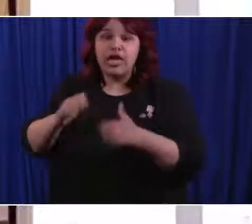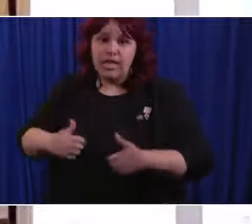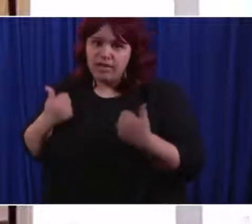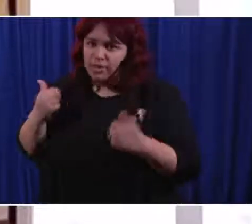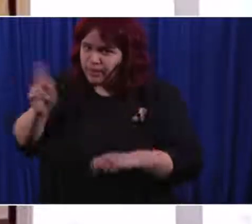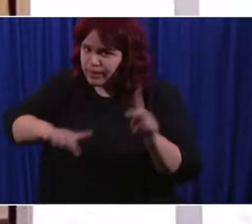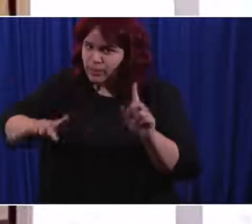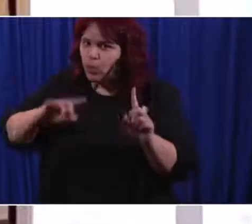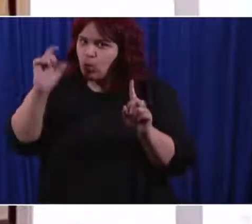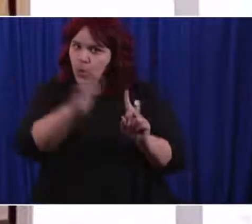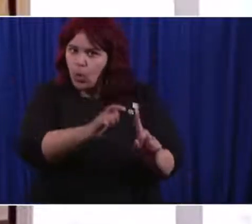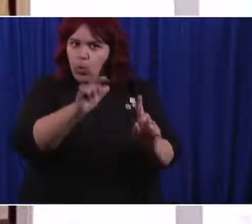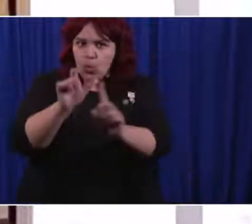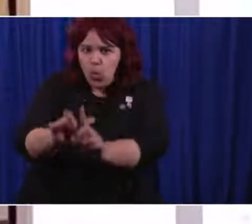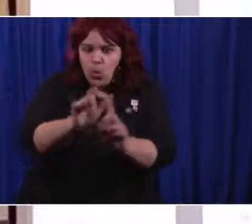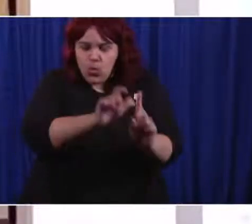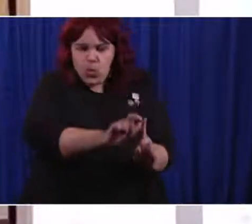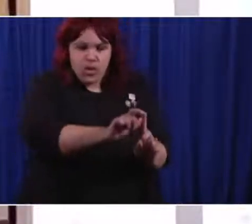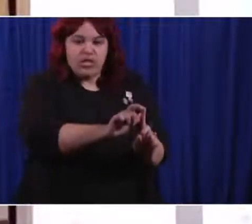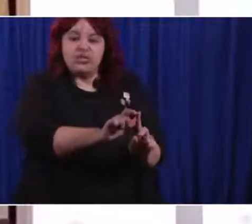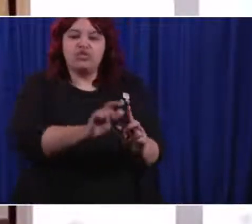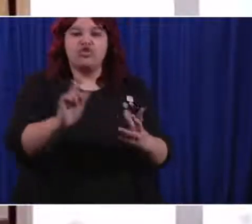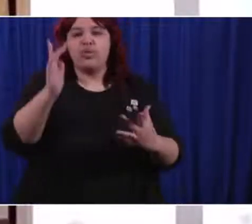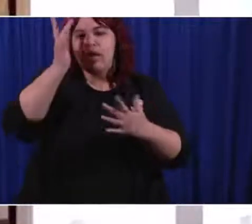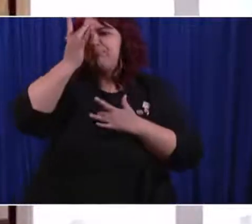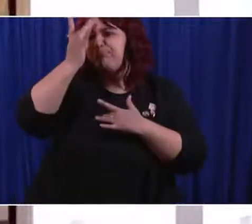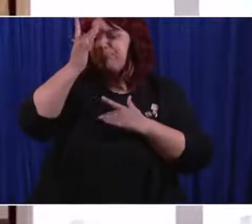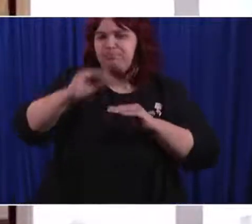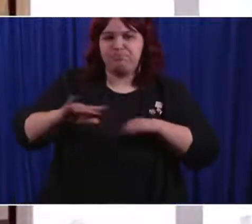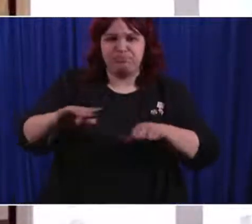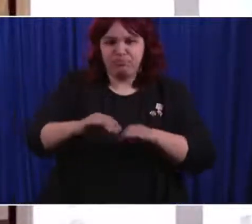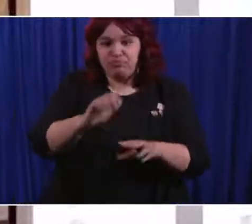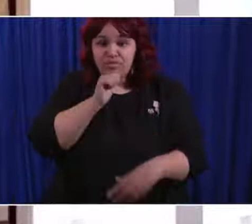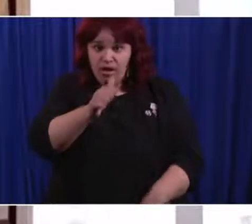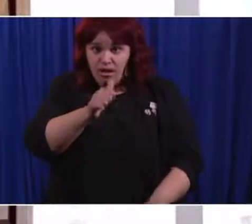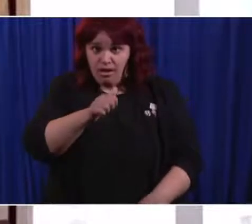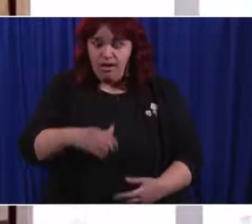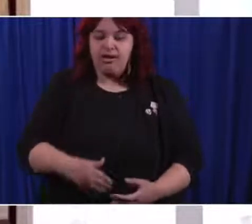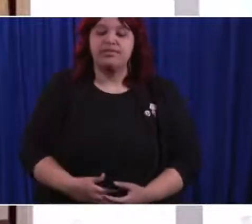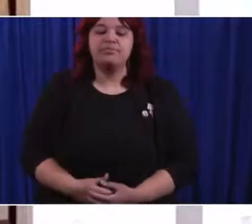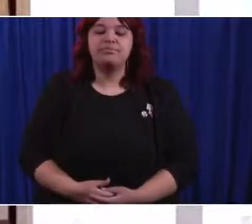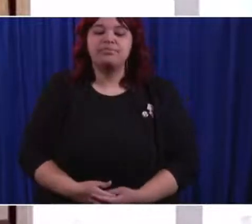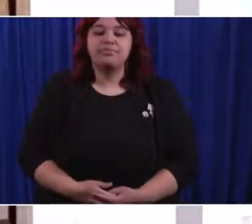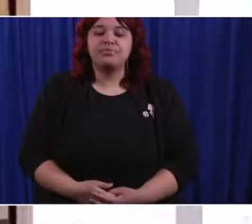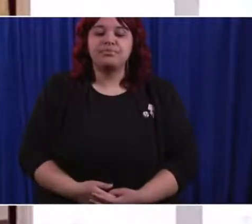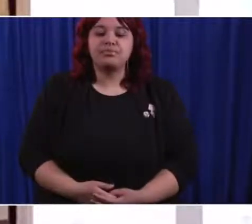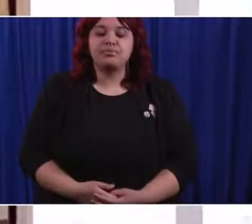help protect the public by reducing the risk of exposure to people who